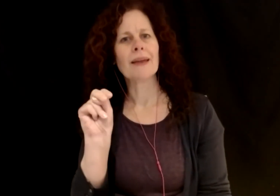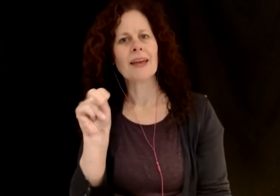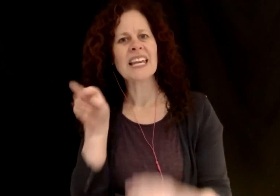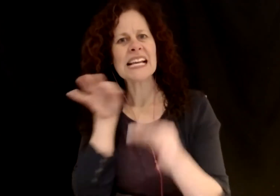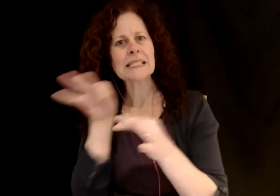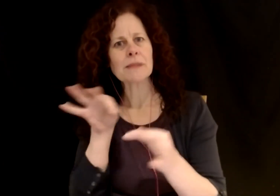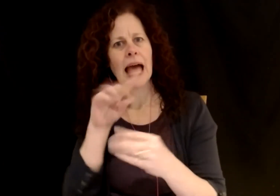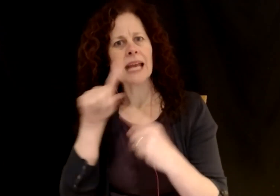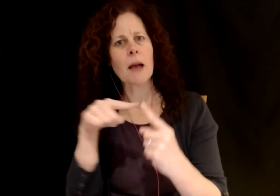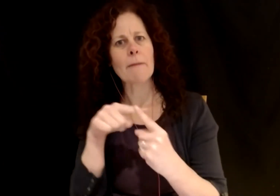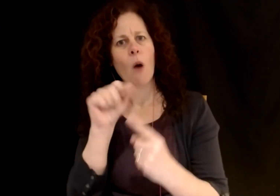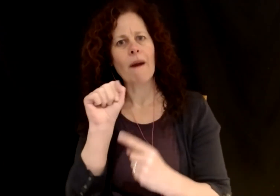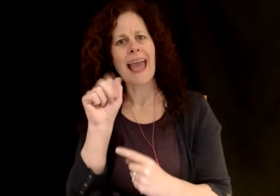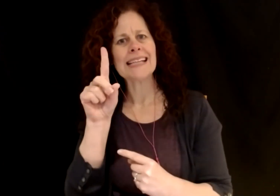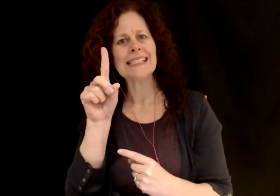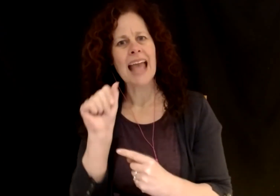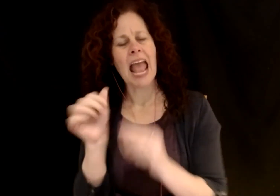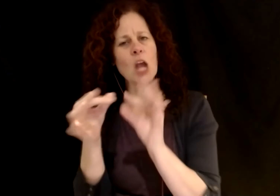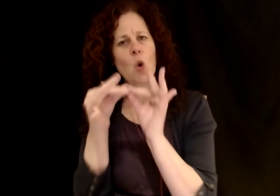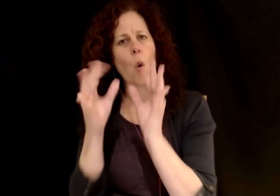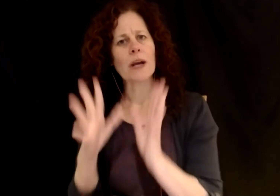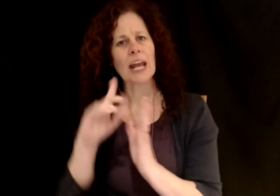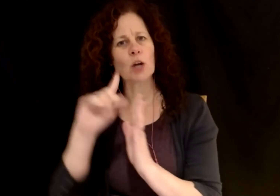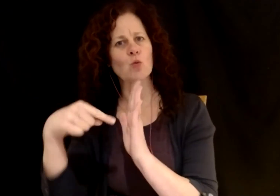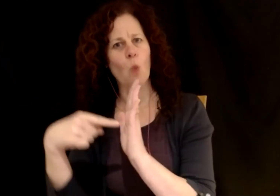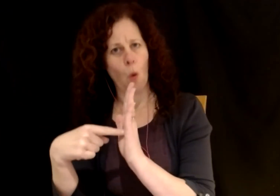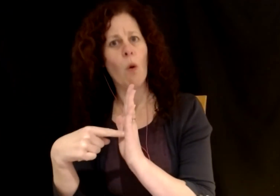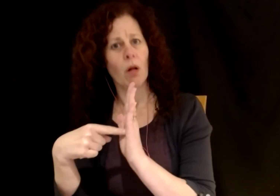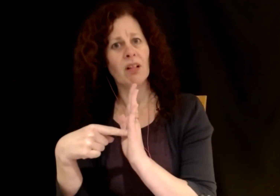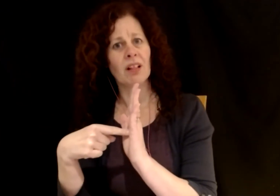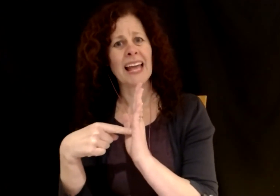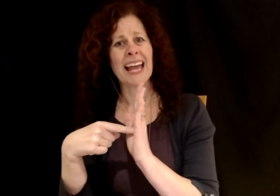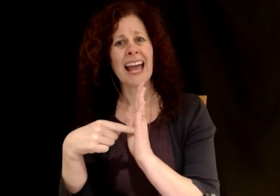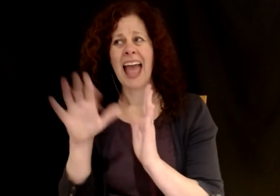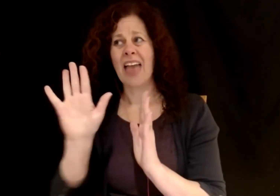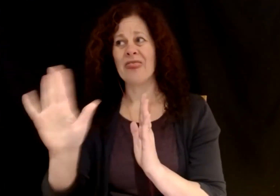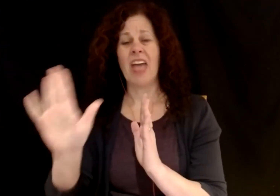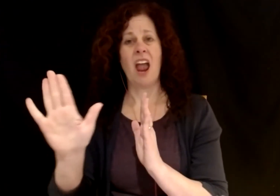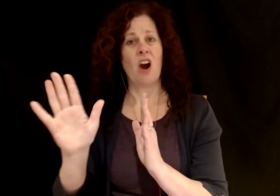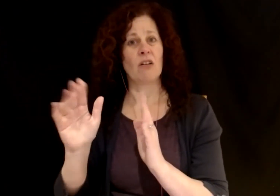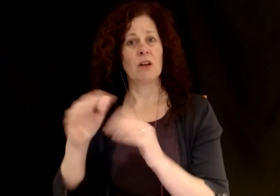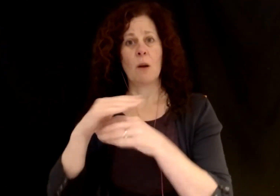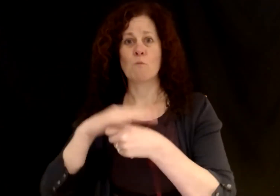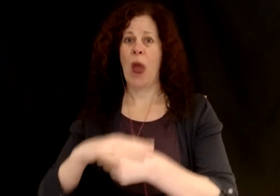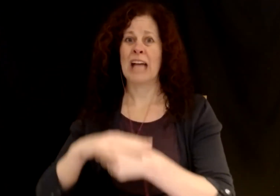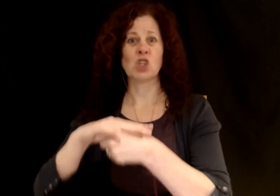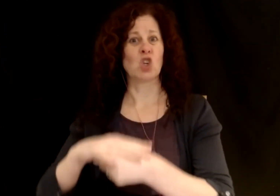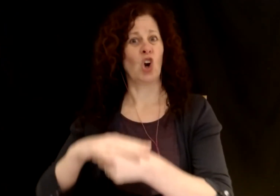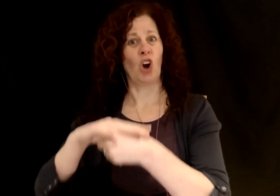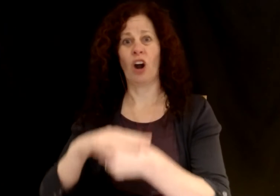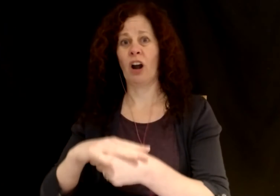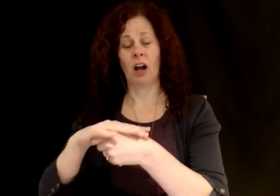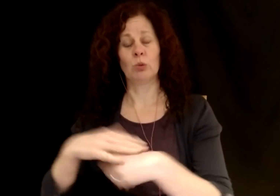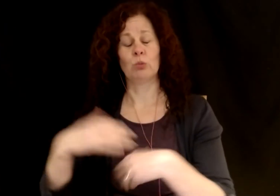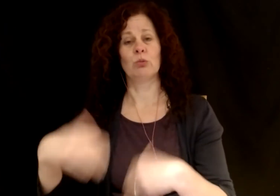role, and specifically how much pressures are put on the ADA